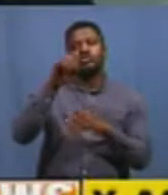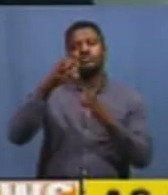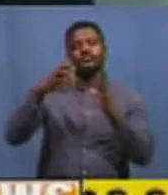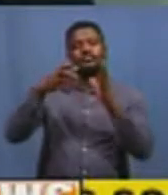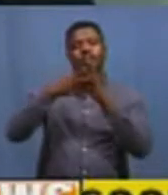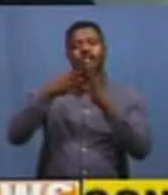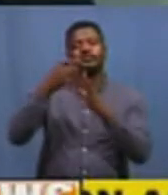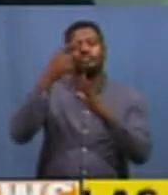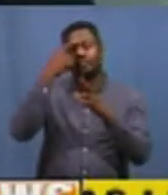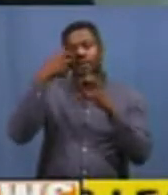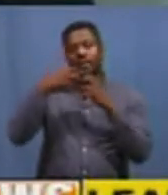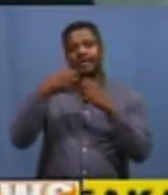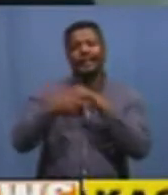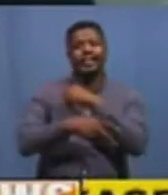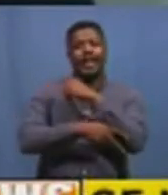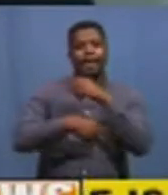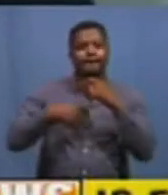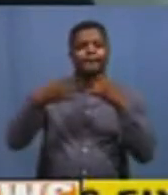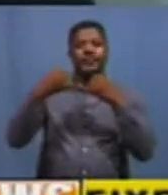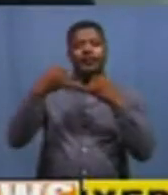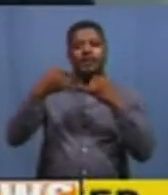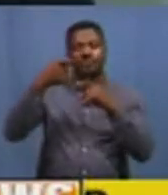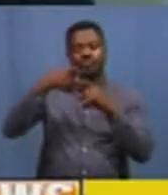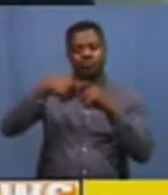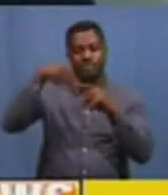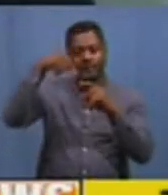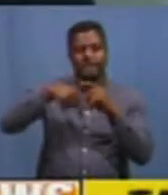then stealing copper from the